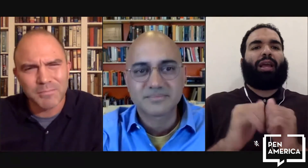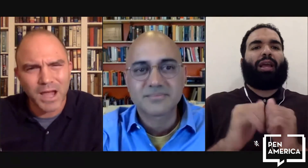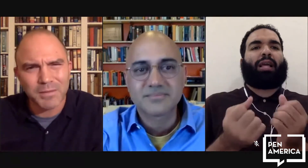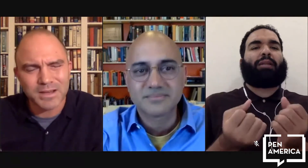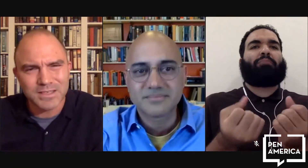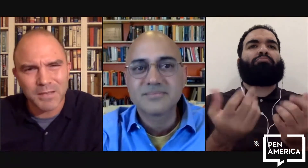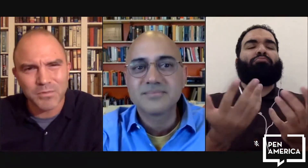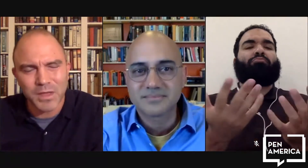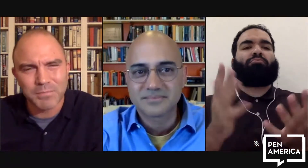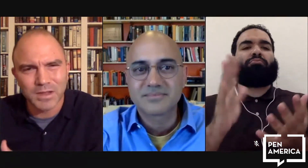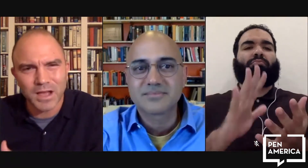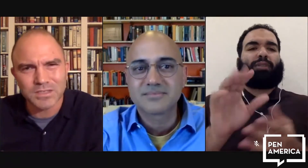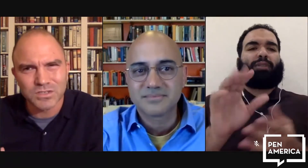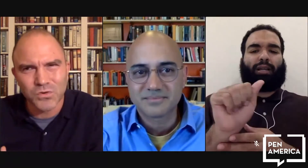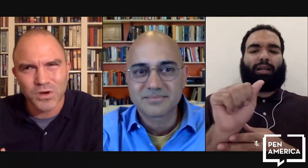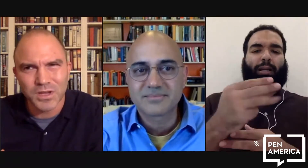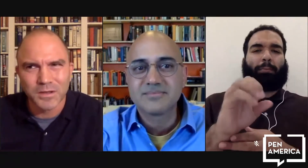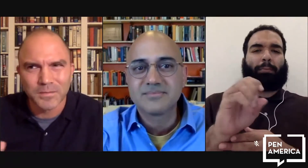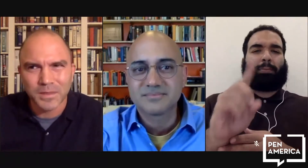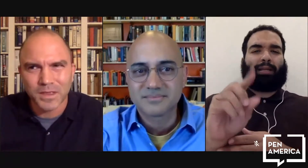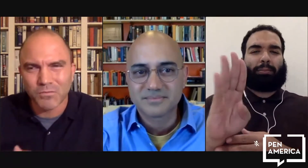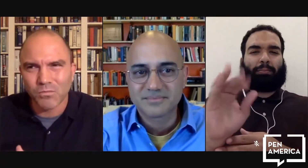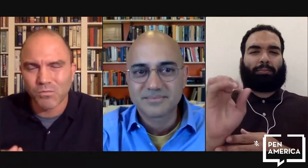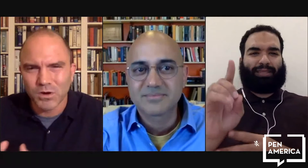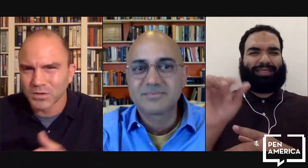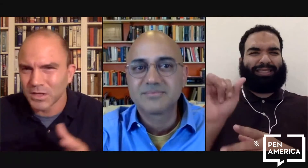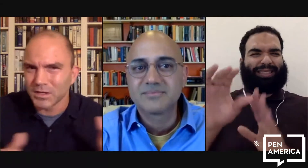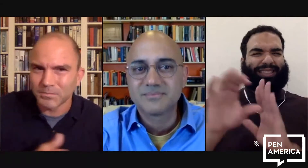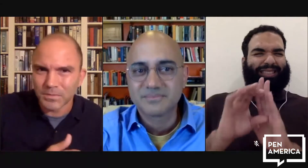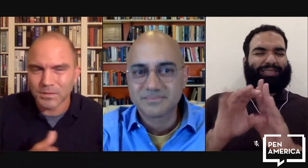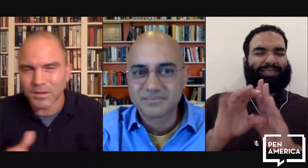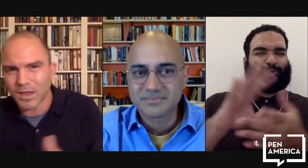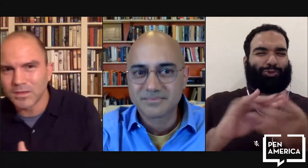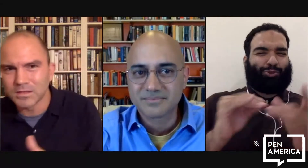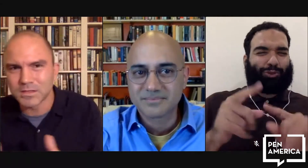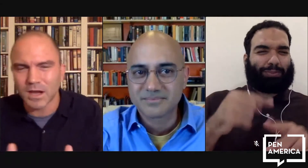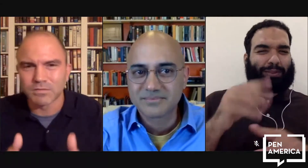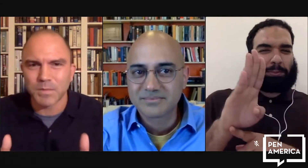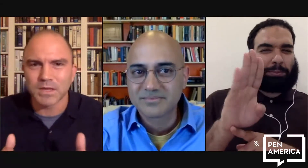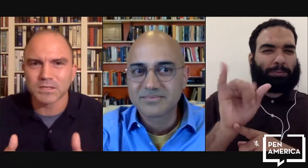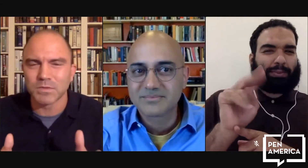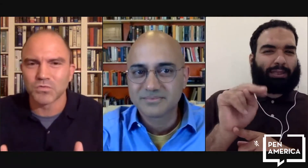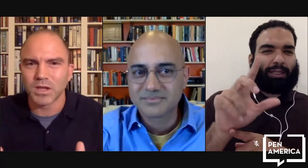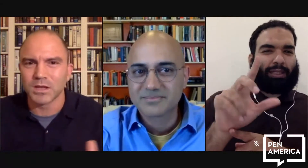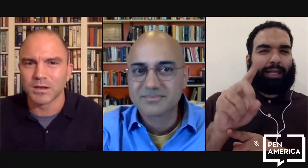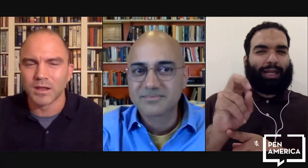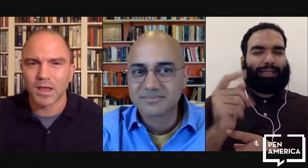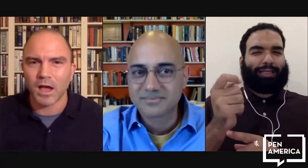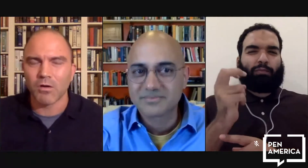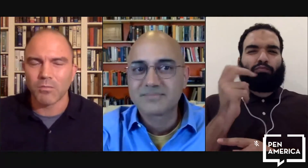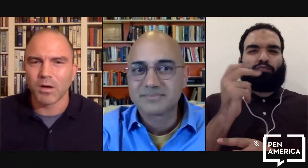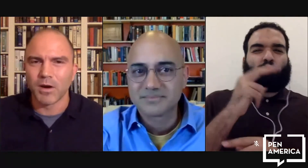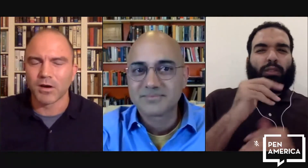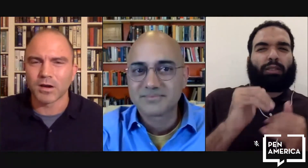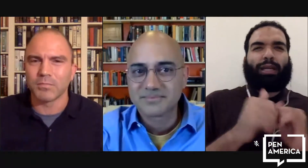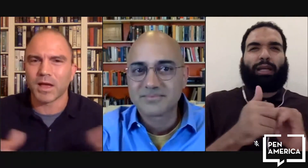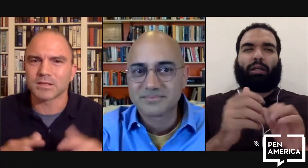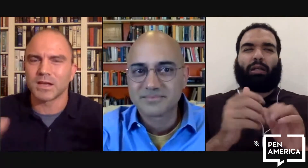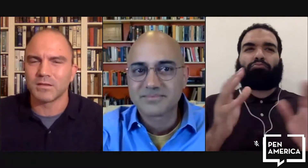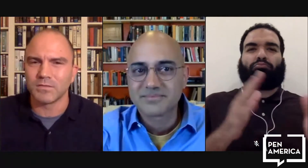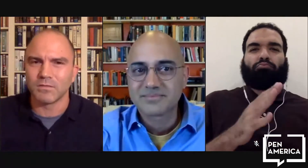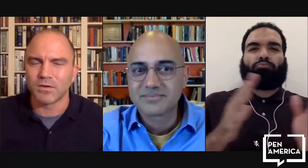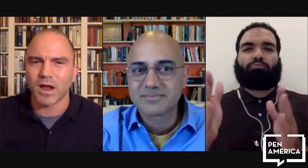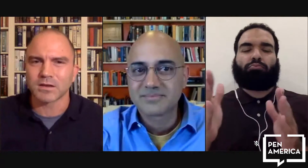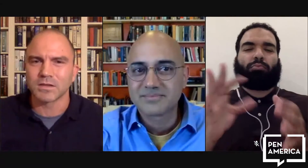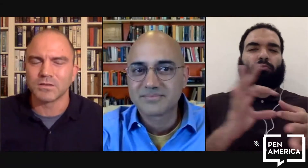that a bottom-out example in that bin Laden story, weirdly in this kind of space in between how America and